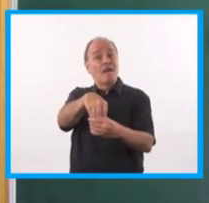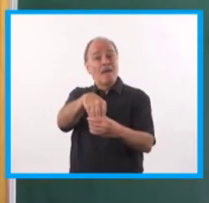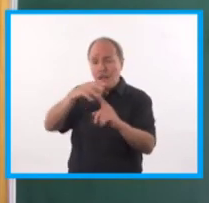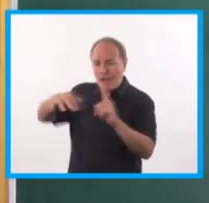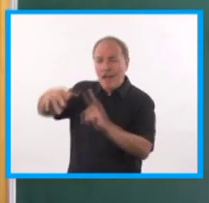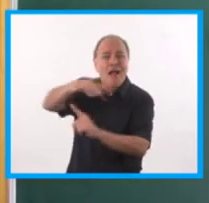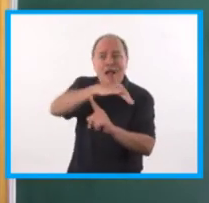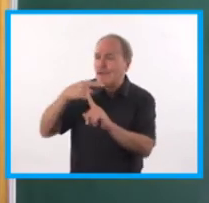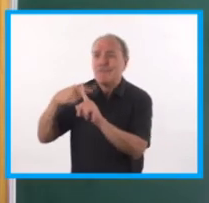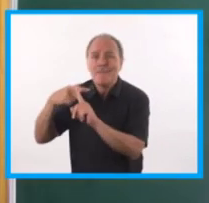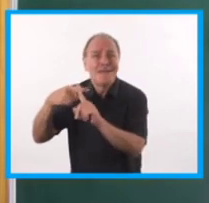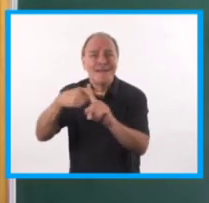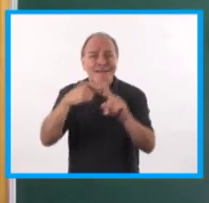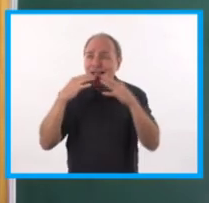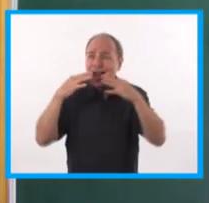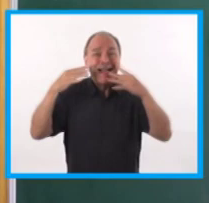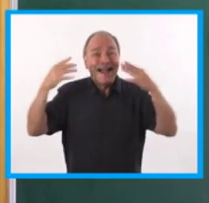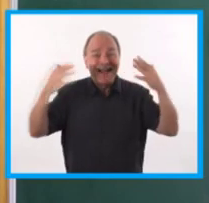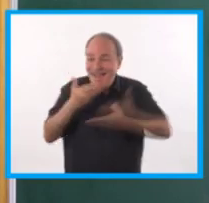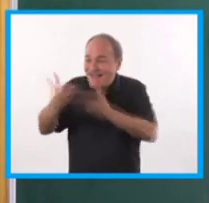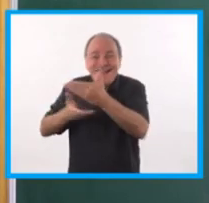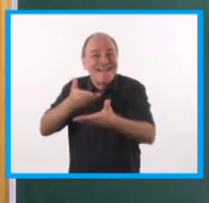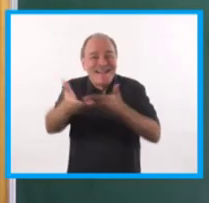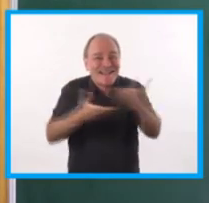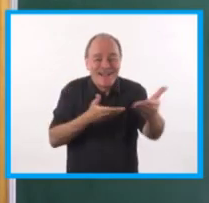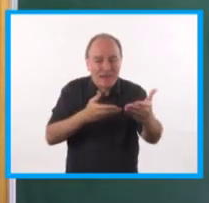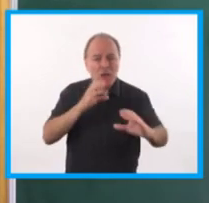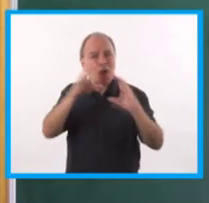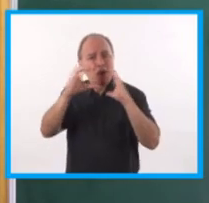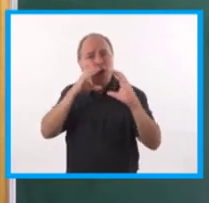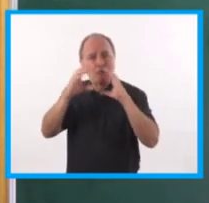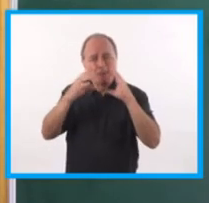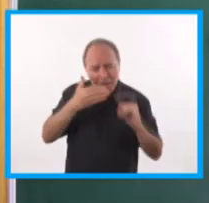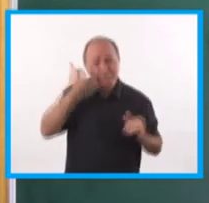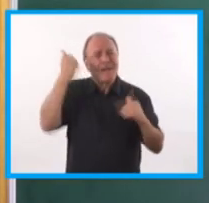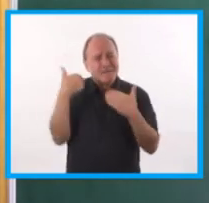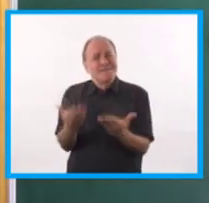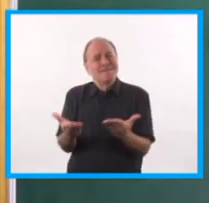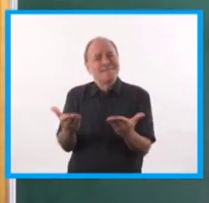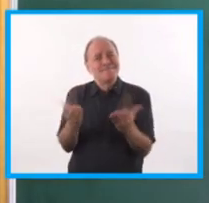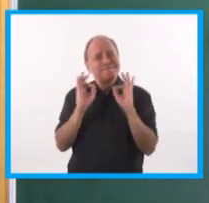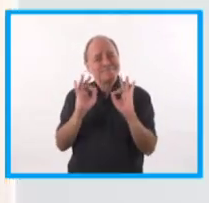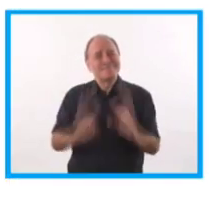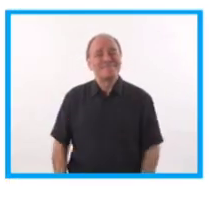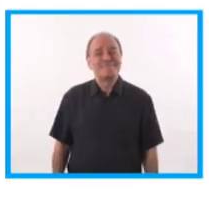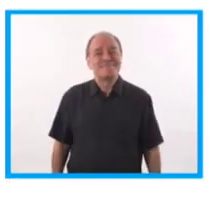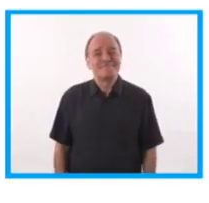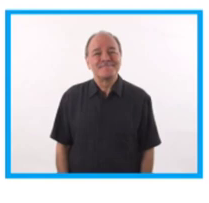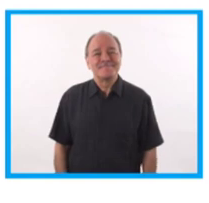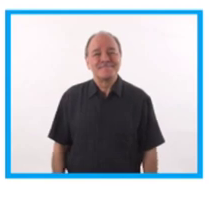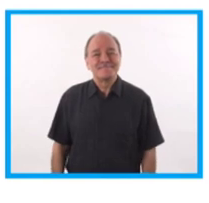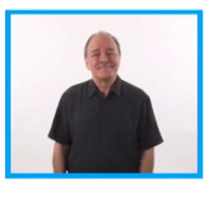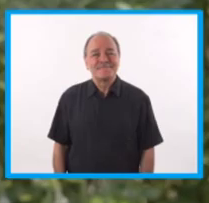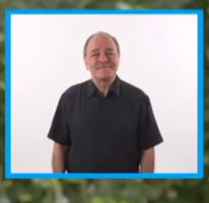to live in a friendly, peaceful and inclusive environment. And for you to respect and support how I communicate best. Principle